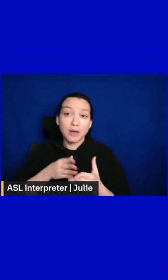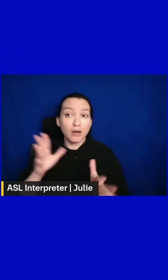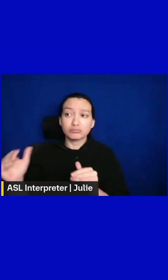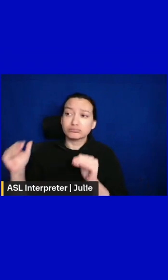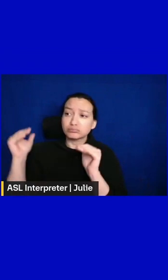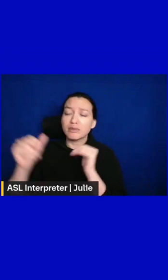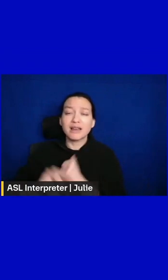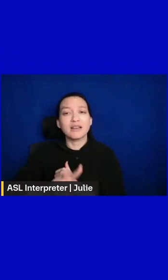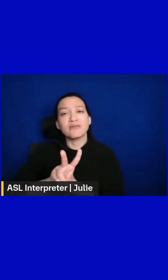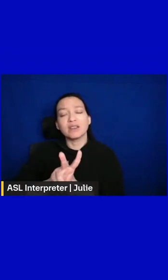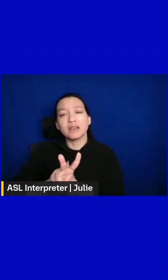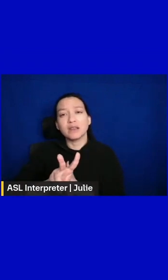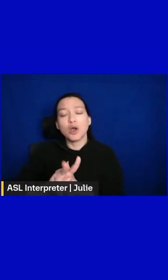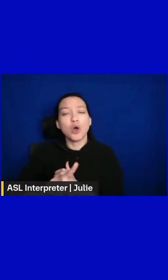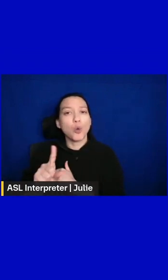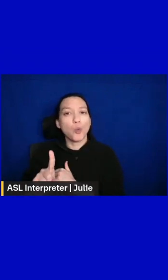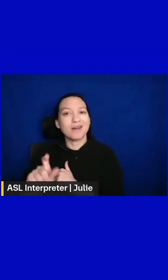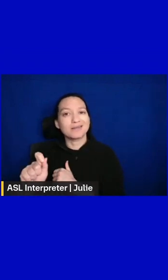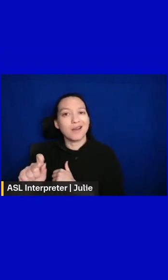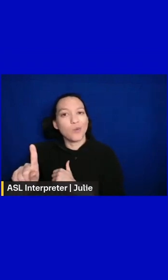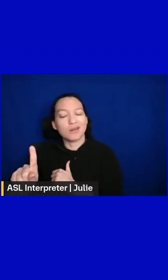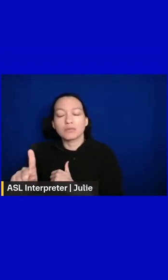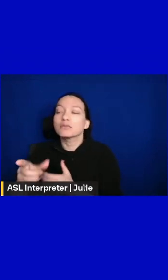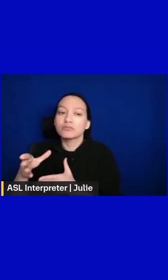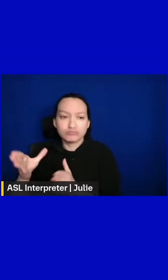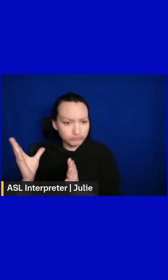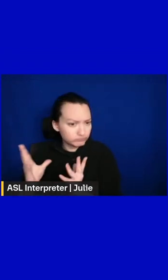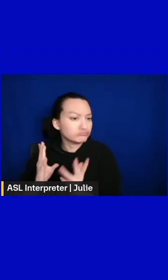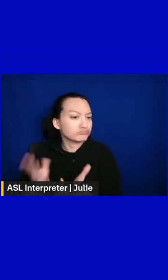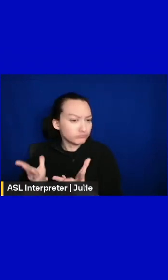to v1.1. And of course, we have our